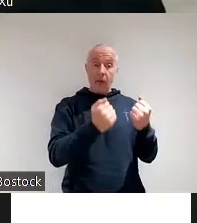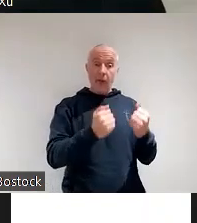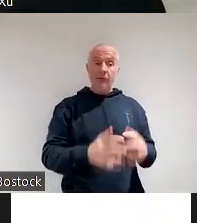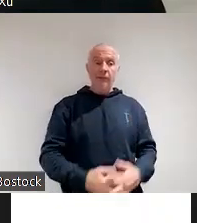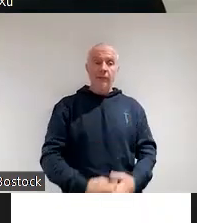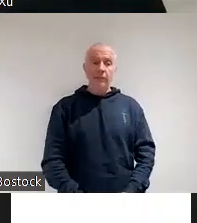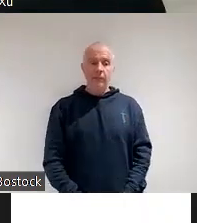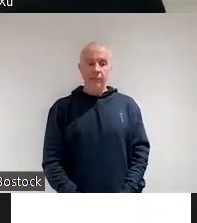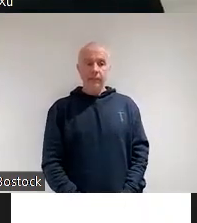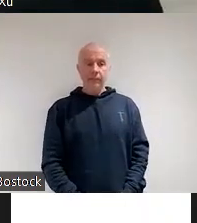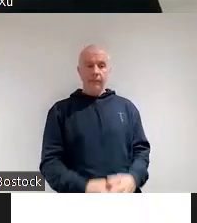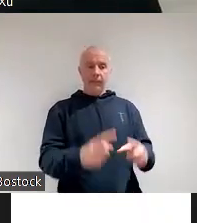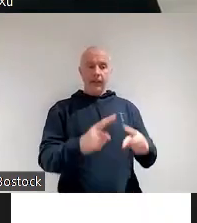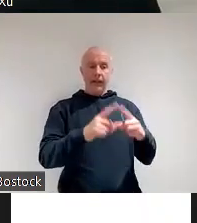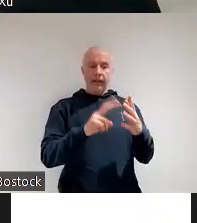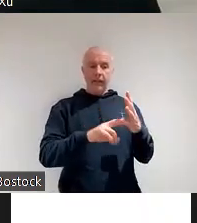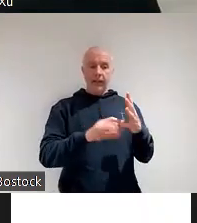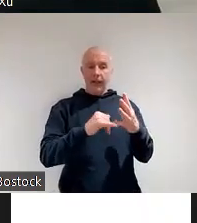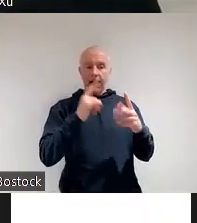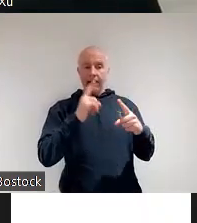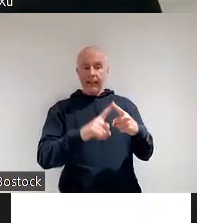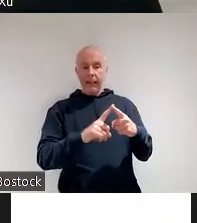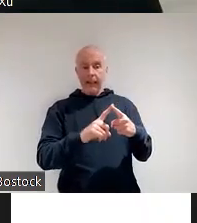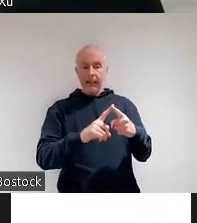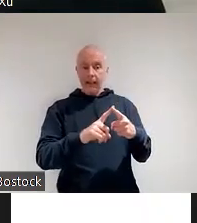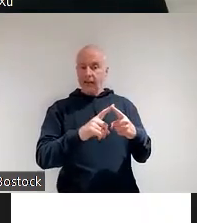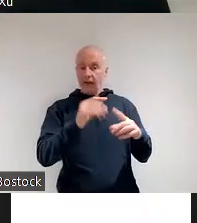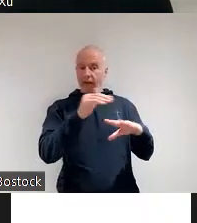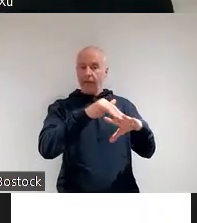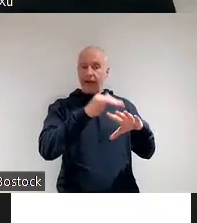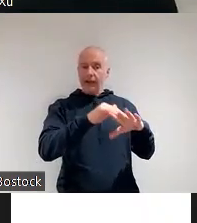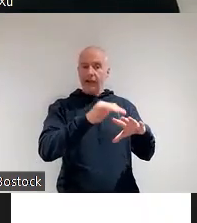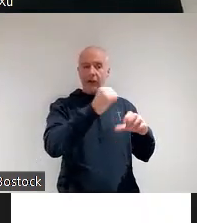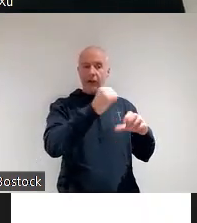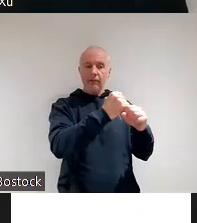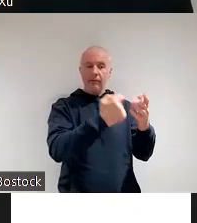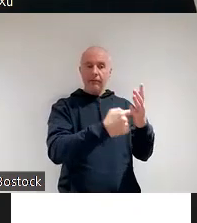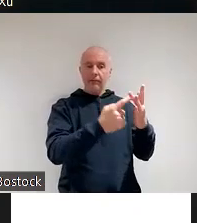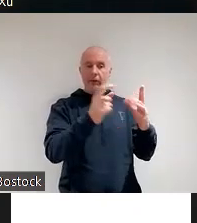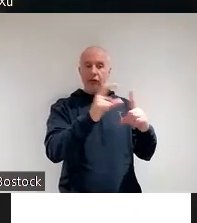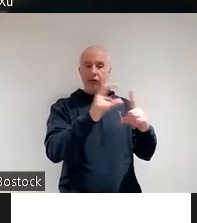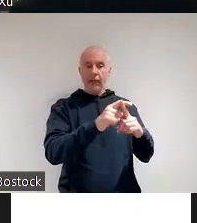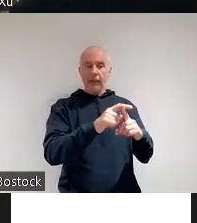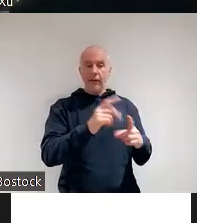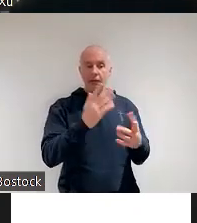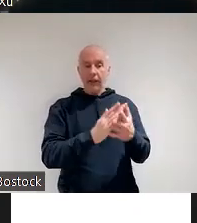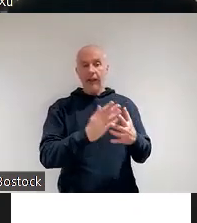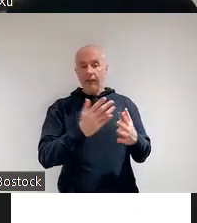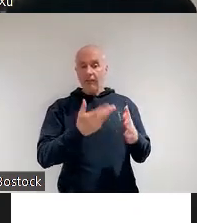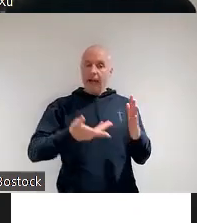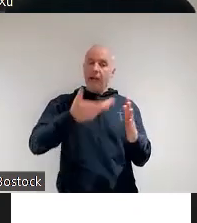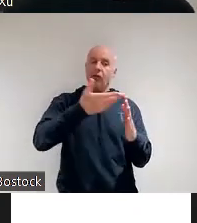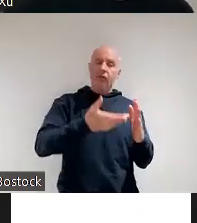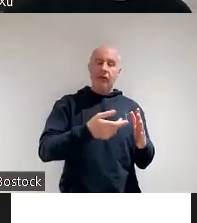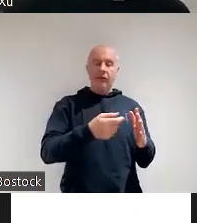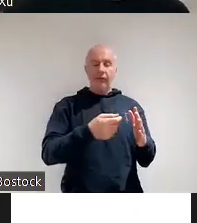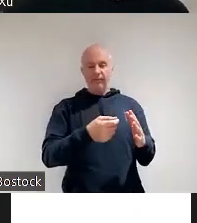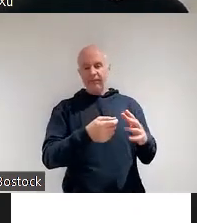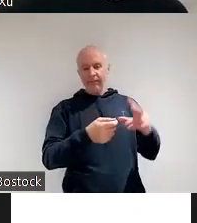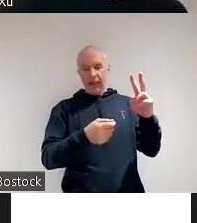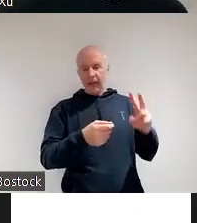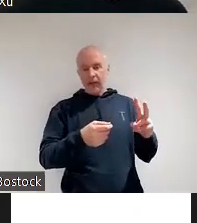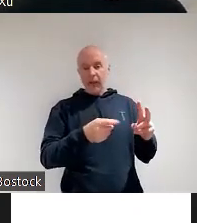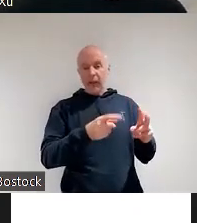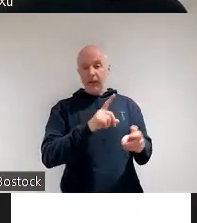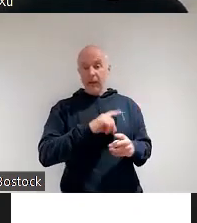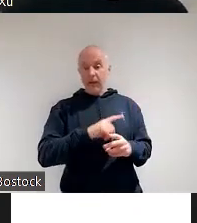What's the EV charger's impact on the grid itself? So at first, it's obviously an additional load. Even though one single